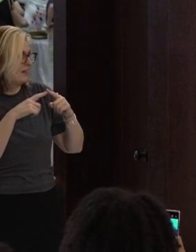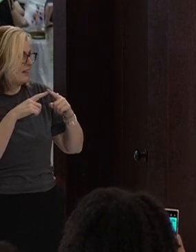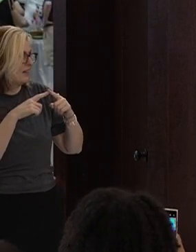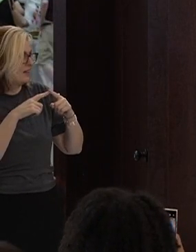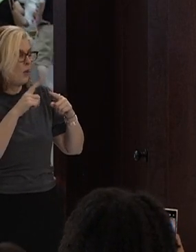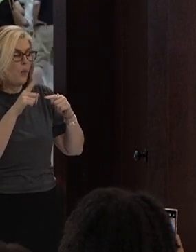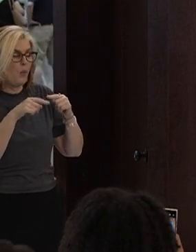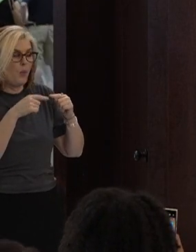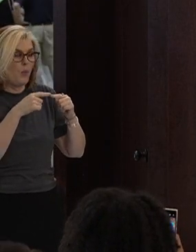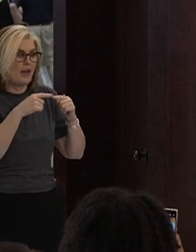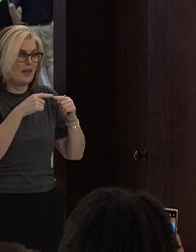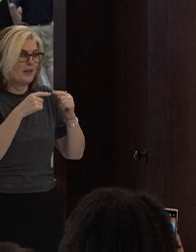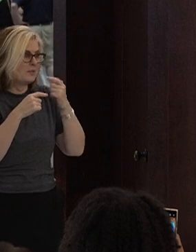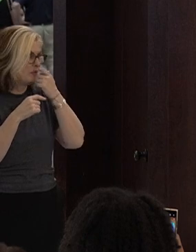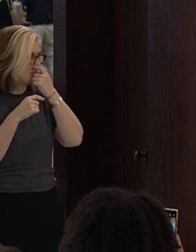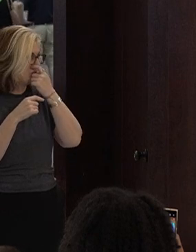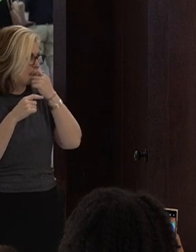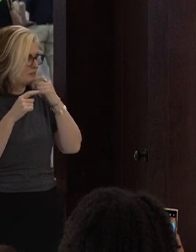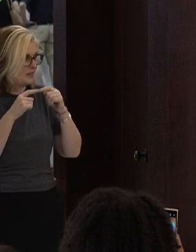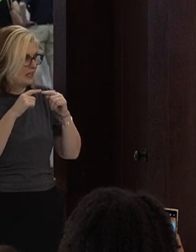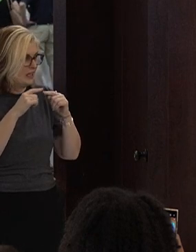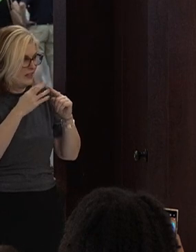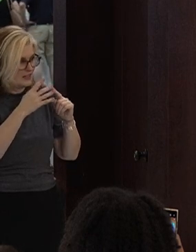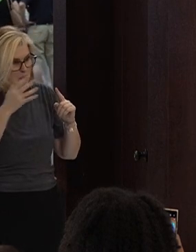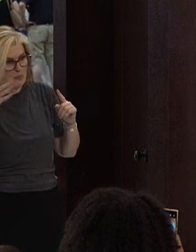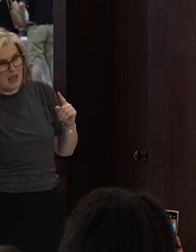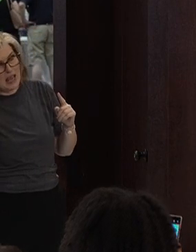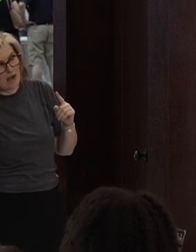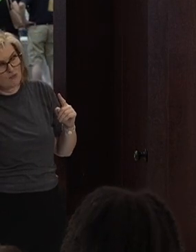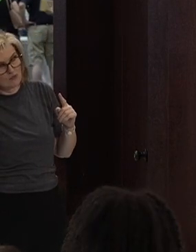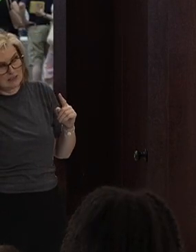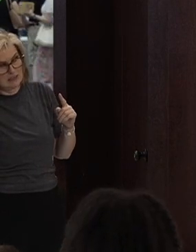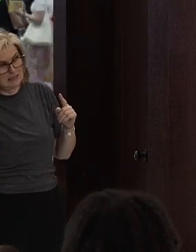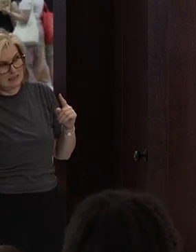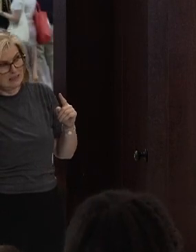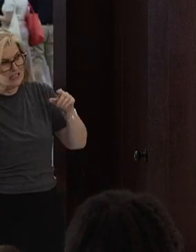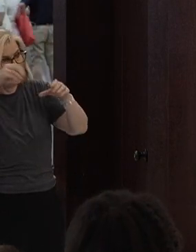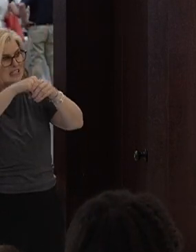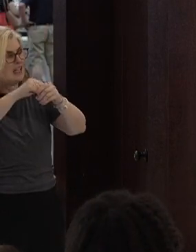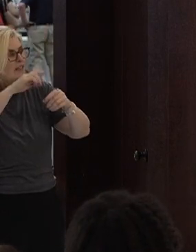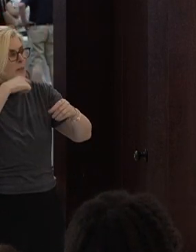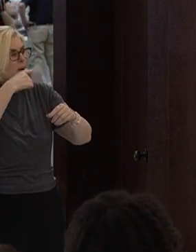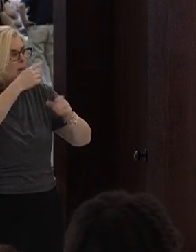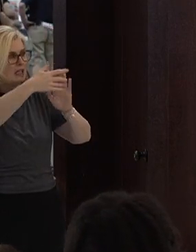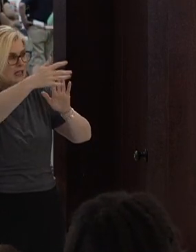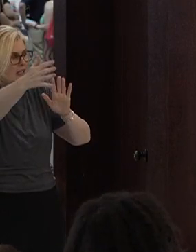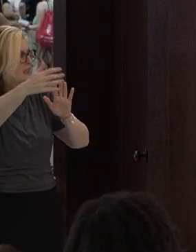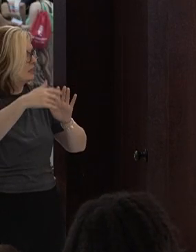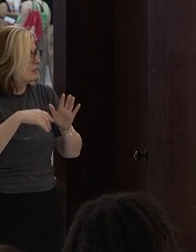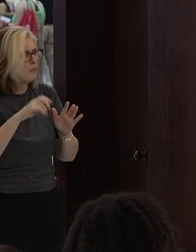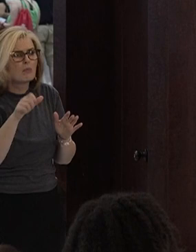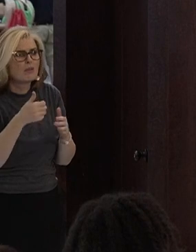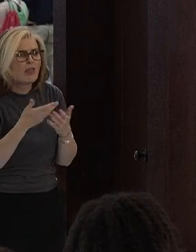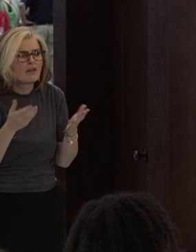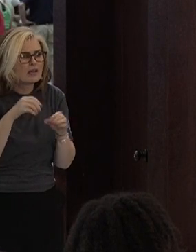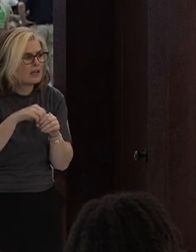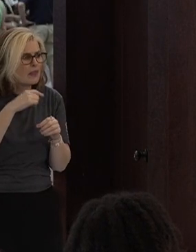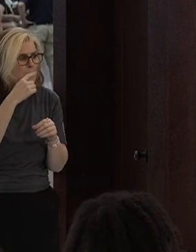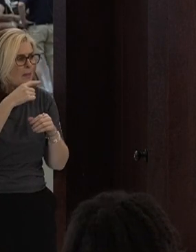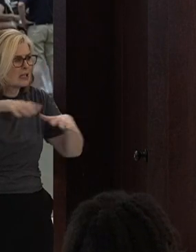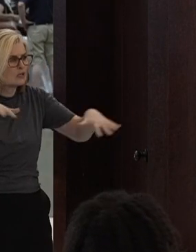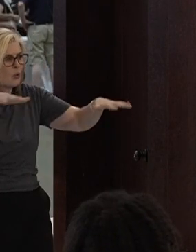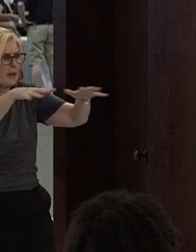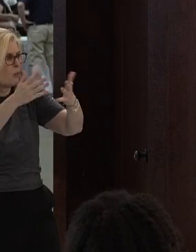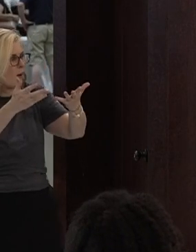and when that lifespan runs out, it's in the public domain. Or what's another thing that's in the public